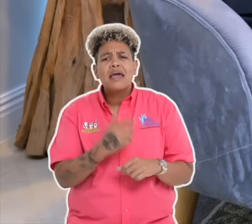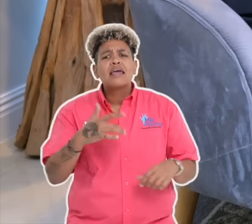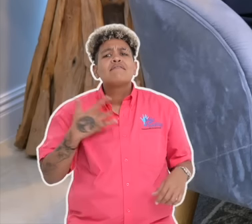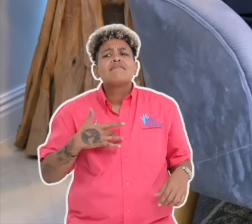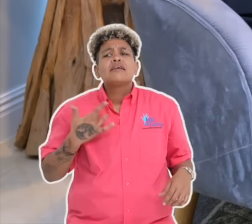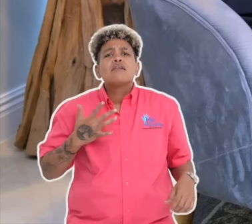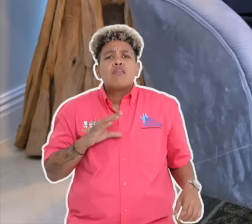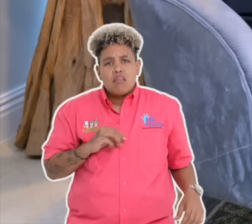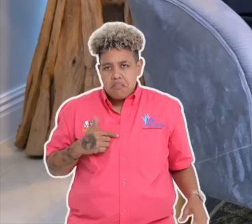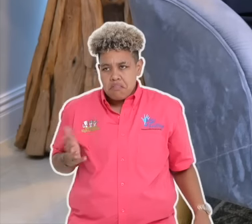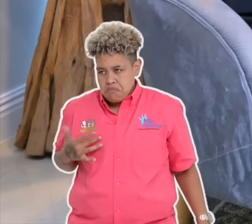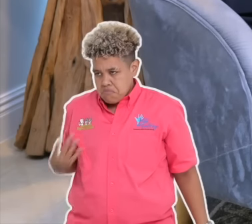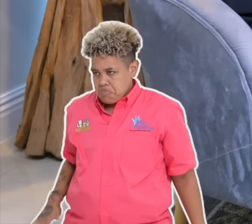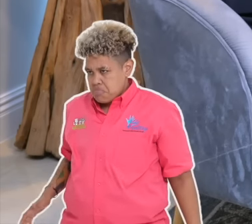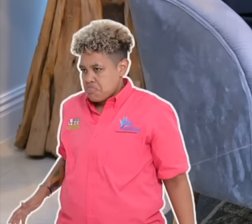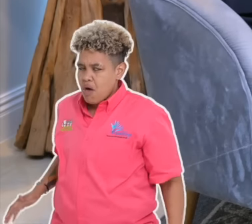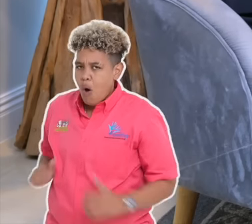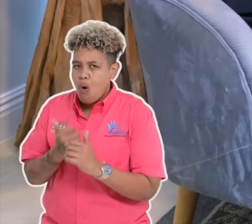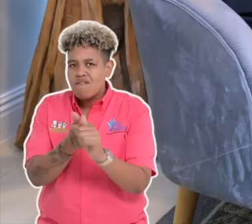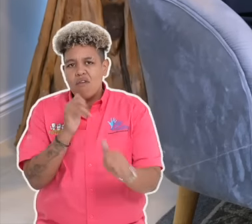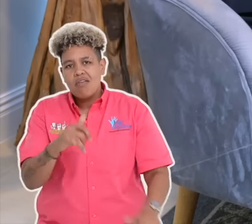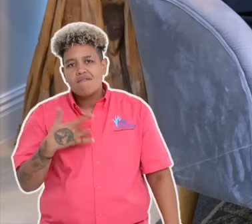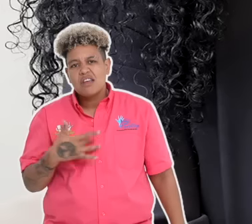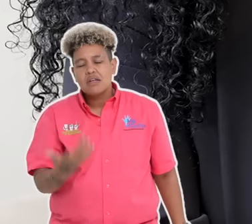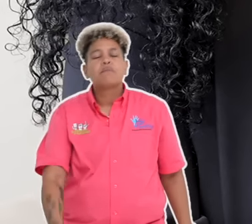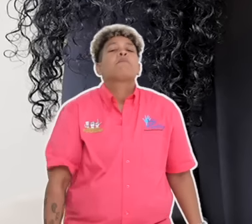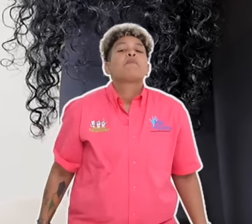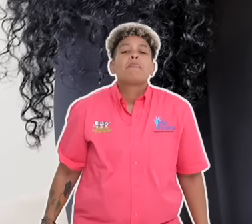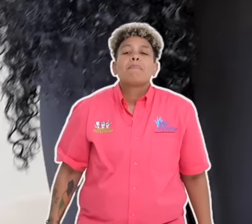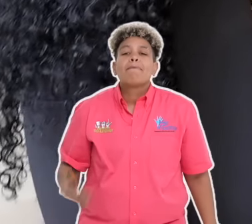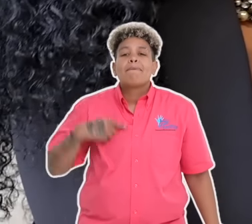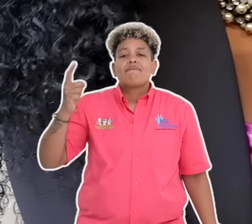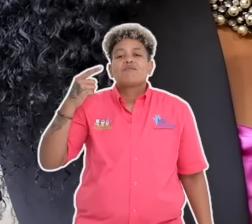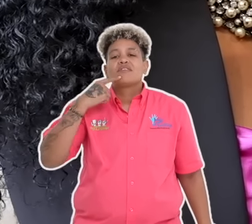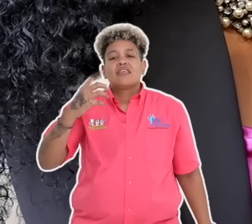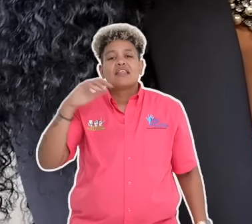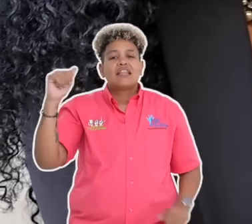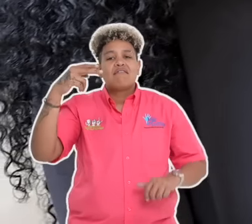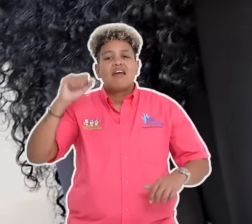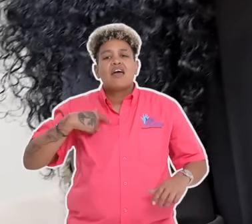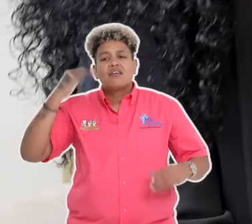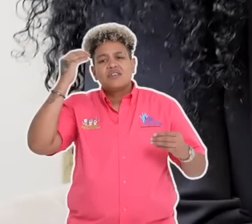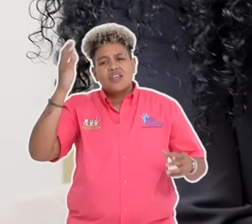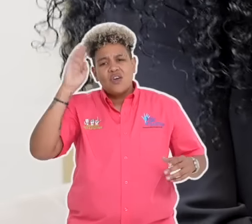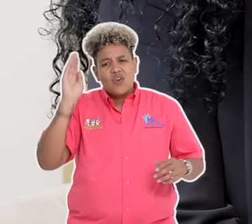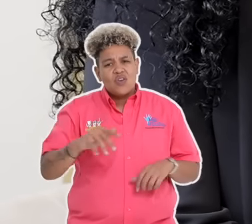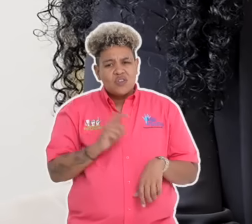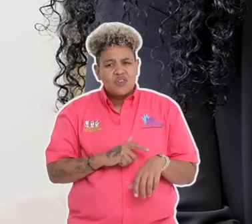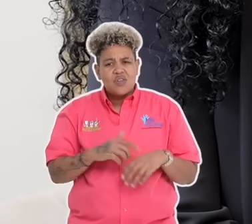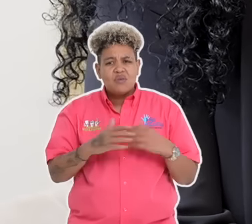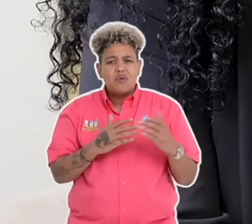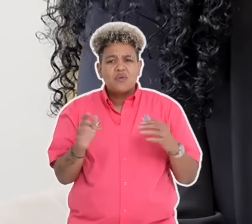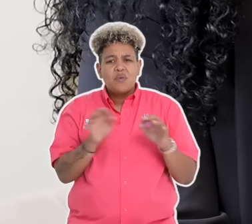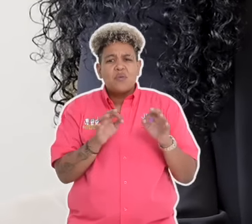avoid it making you feel diminished as a person? So I always said, even in high school, I used to always say